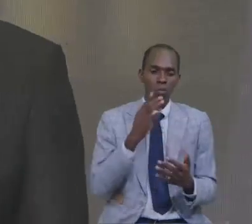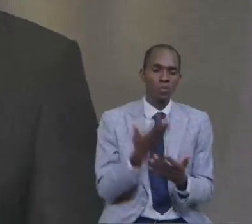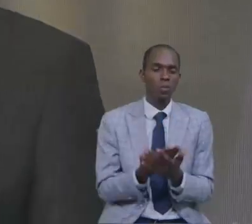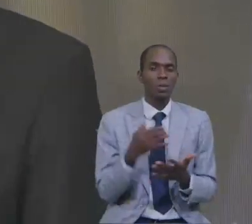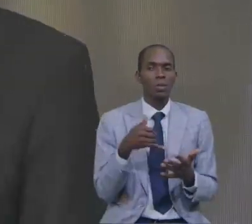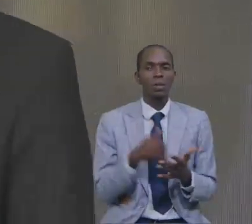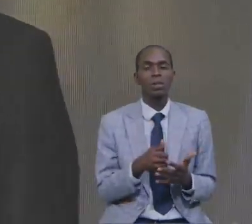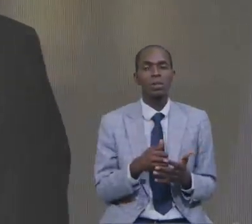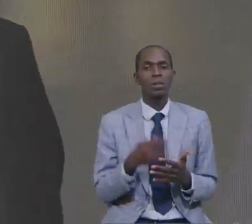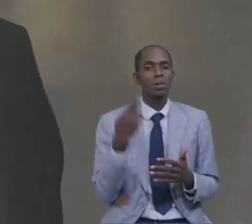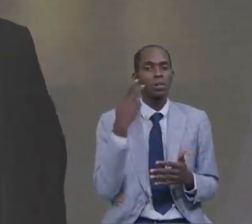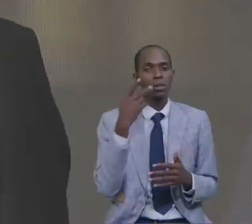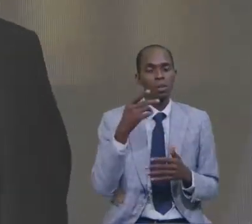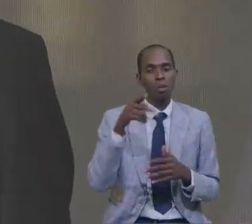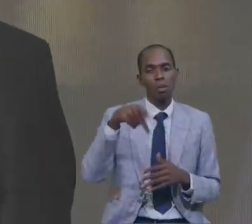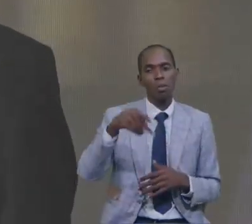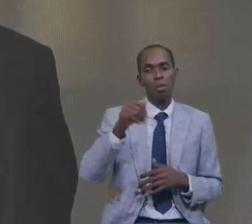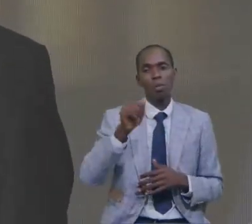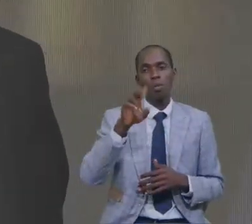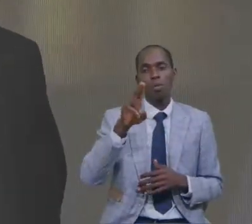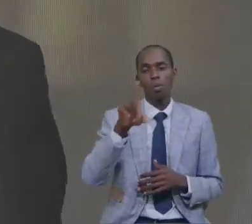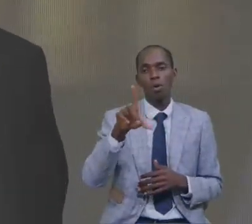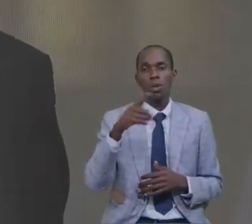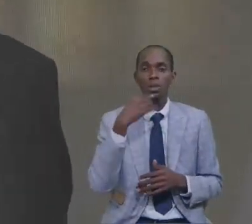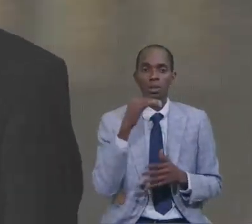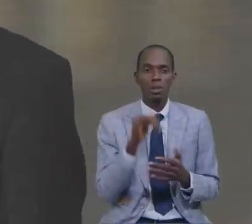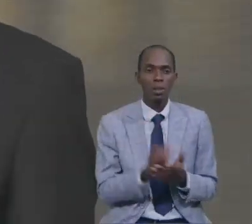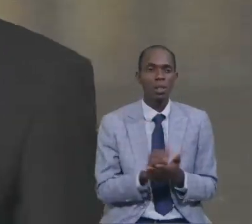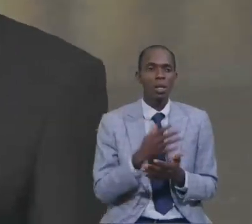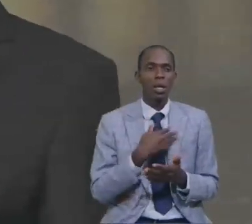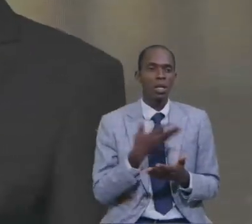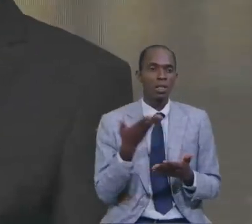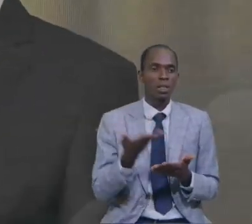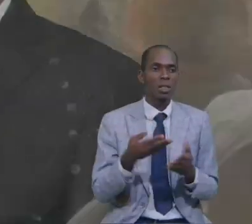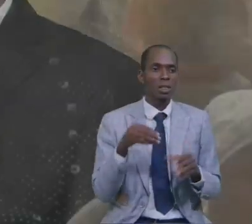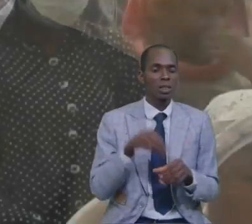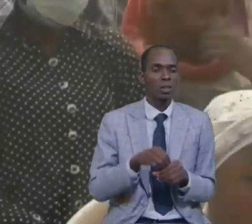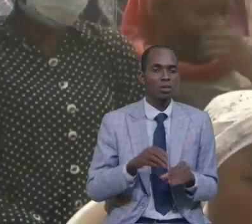exercise myself to have always.